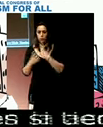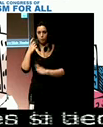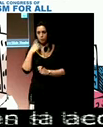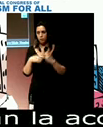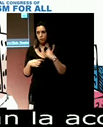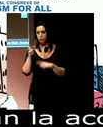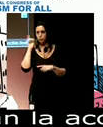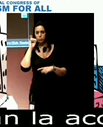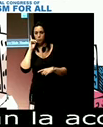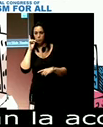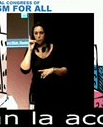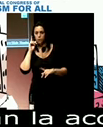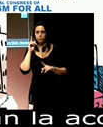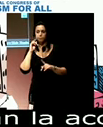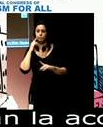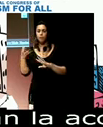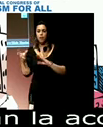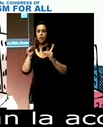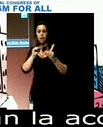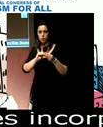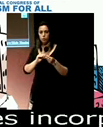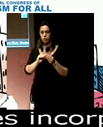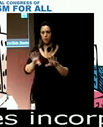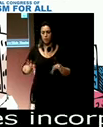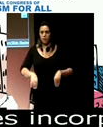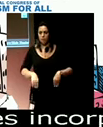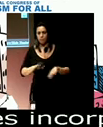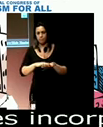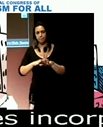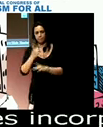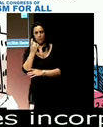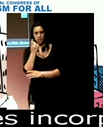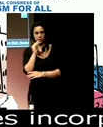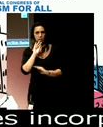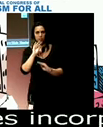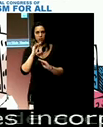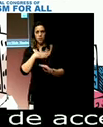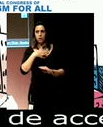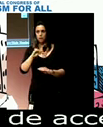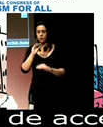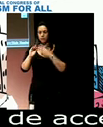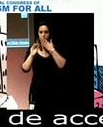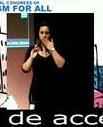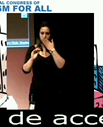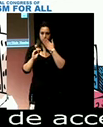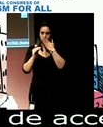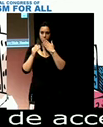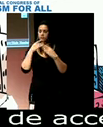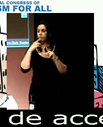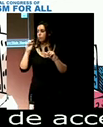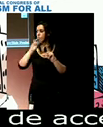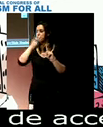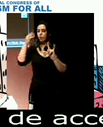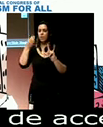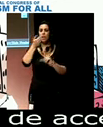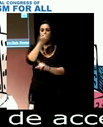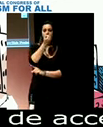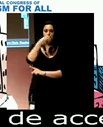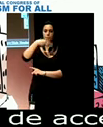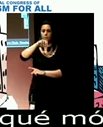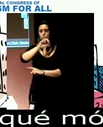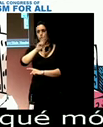and all this, and it's also about information about the kind of devices,